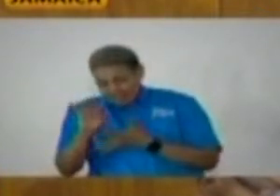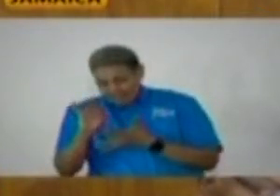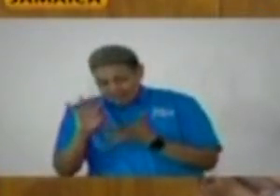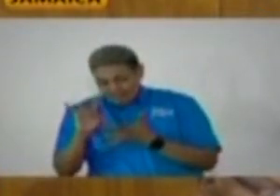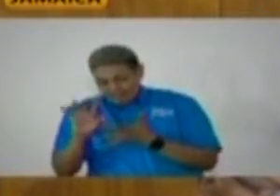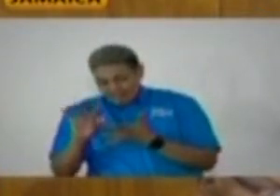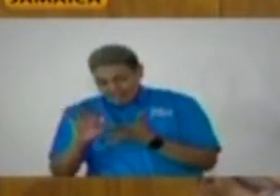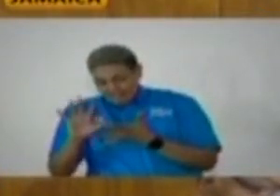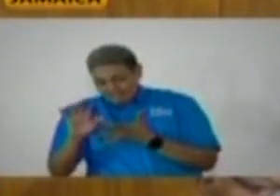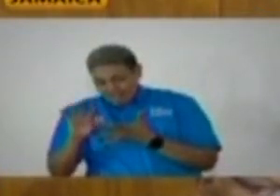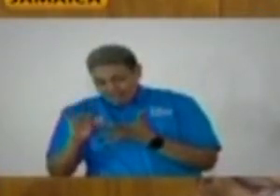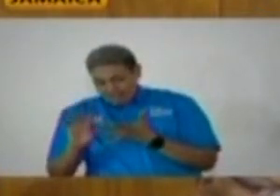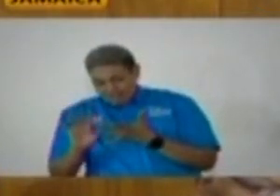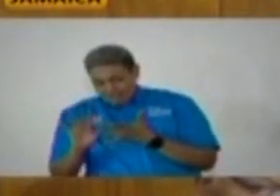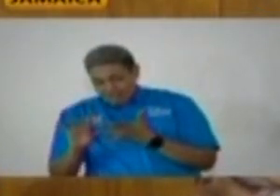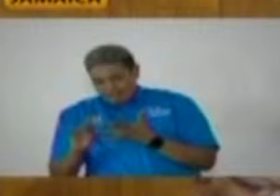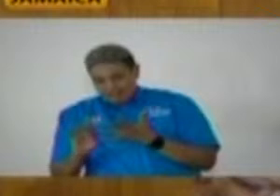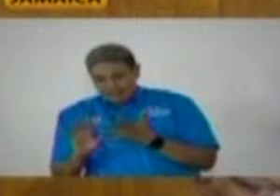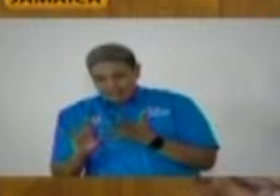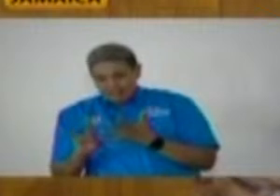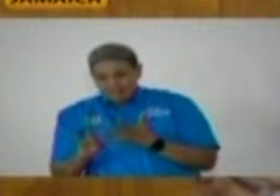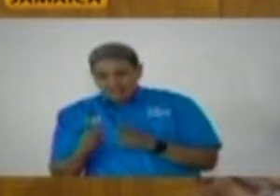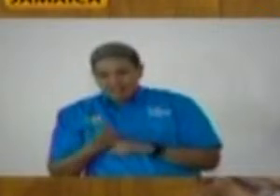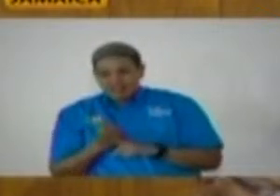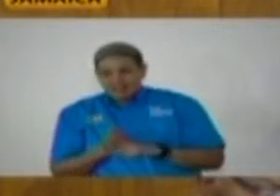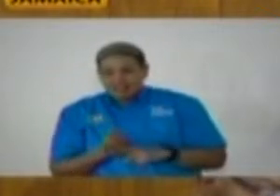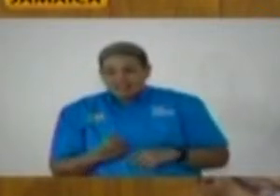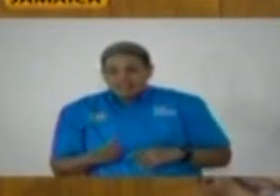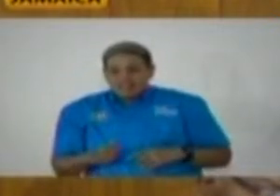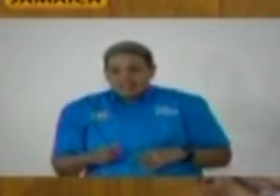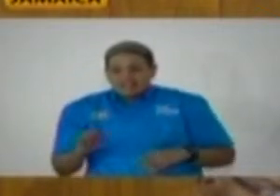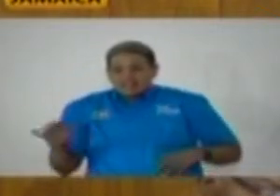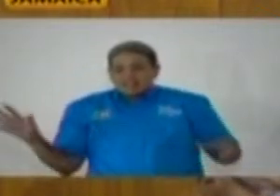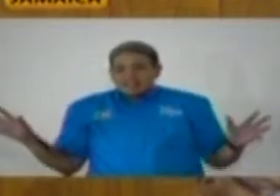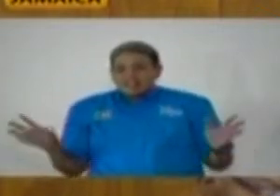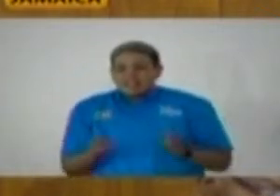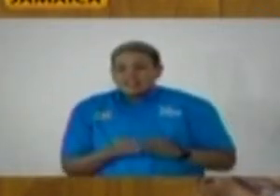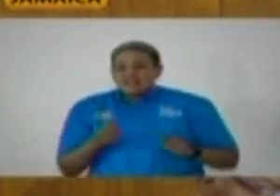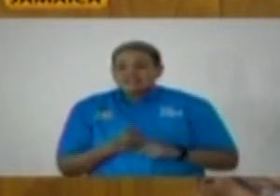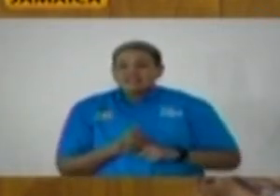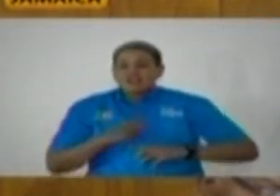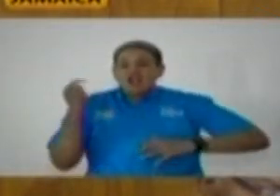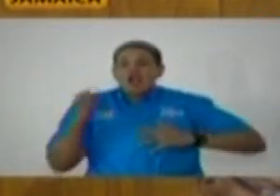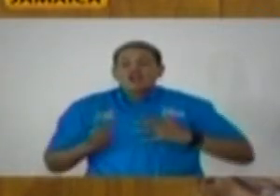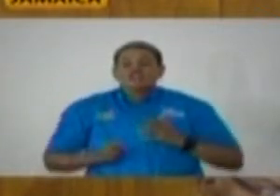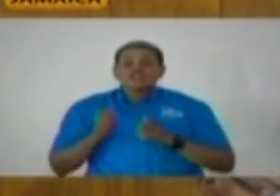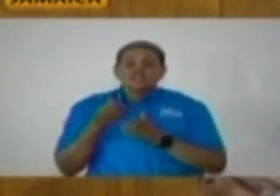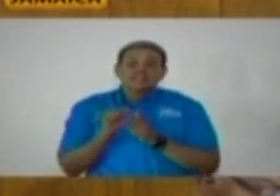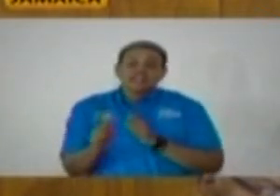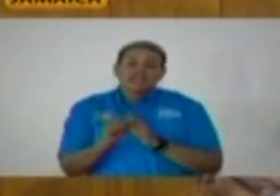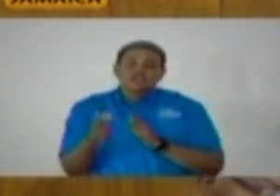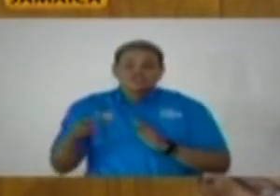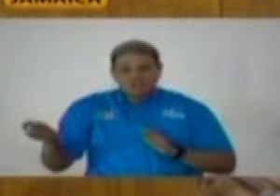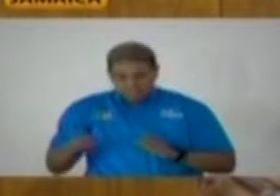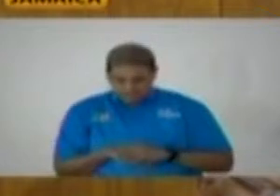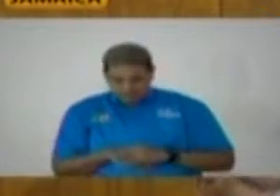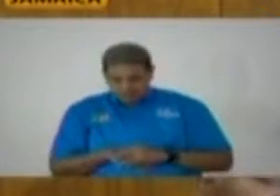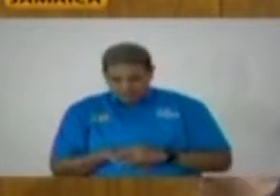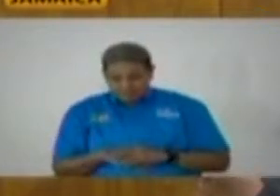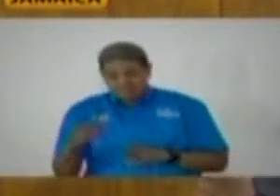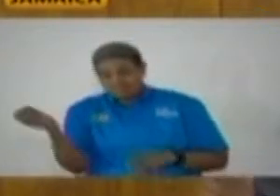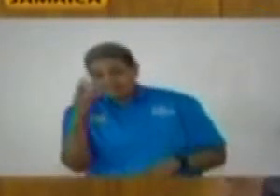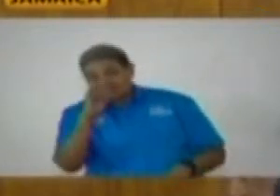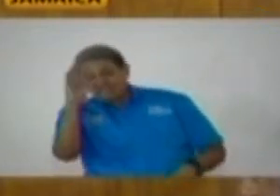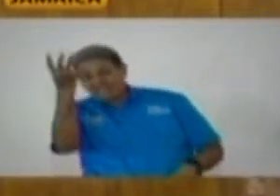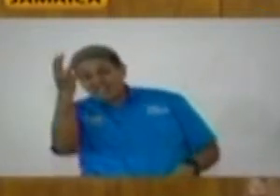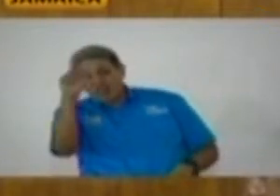$580 per week. That constitutes the conditional cash transfer. Now remember, I